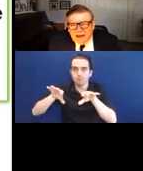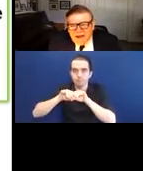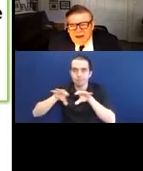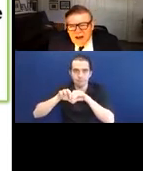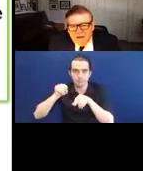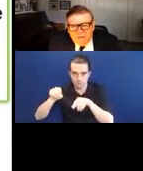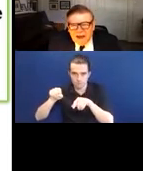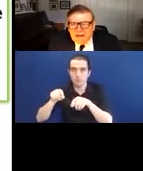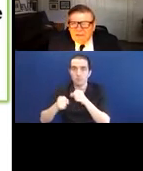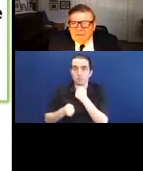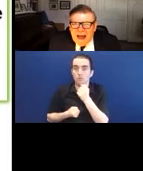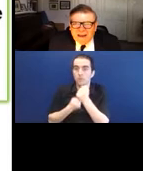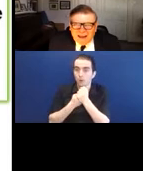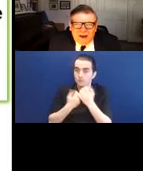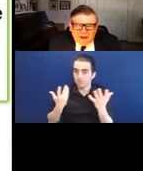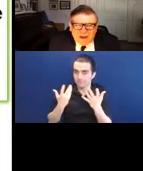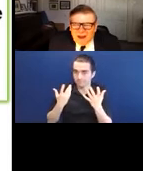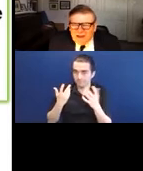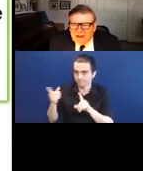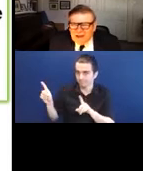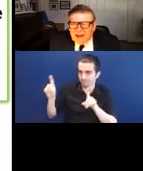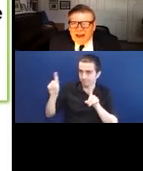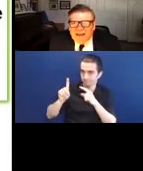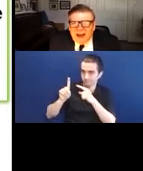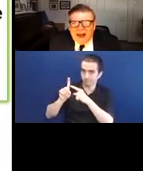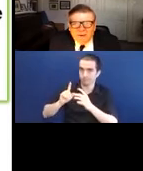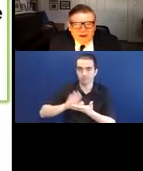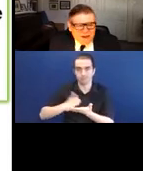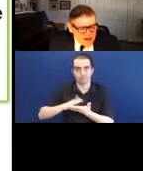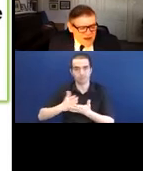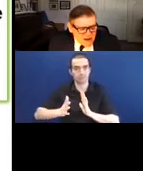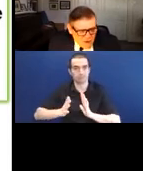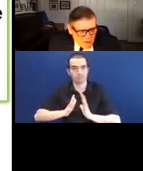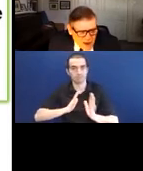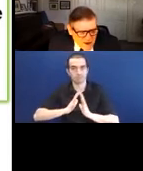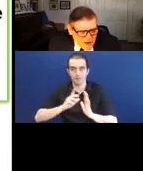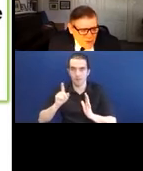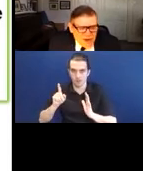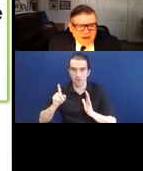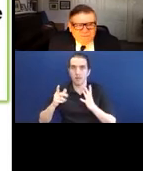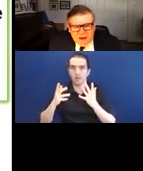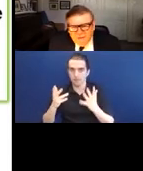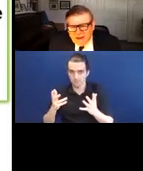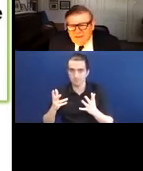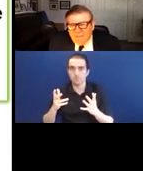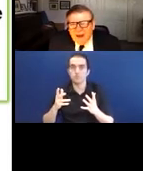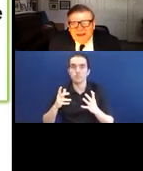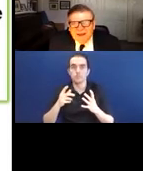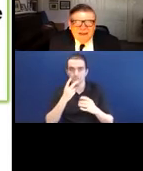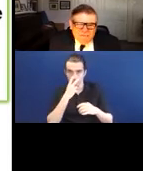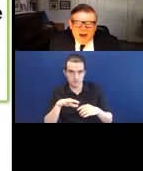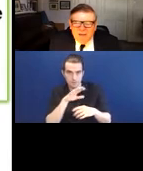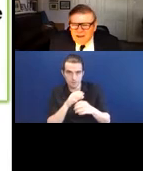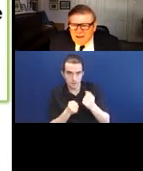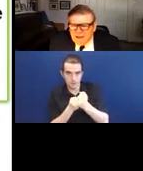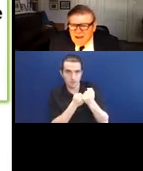actually replaced. And there was a battle in lots of countries to get sign language when there were these briefings from ministers